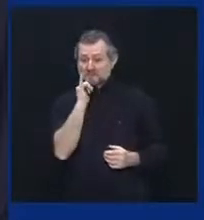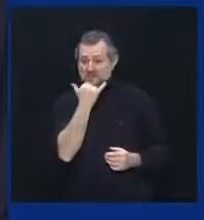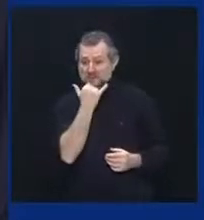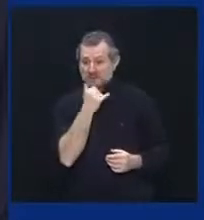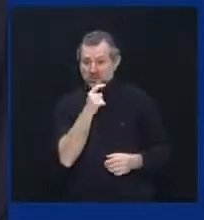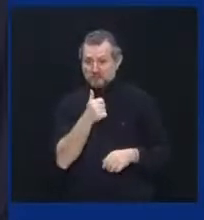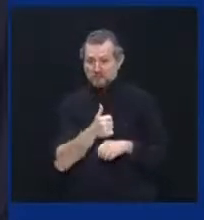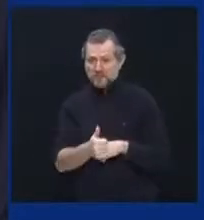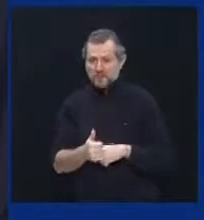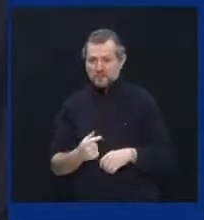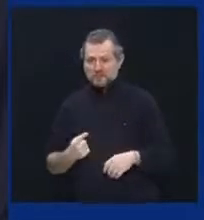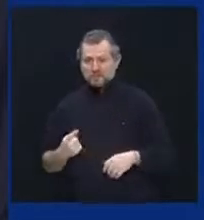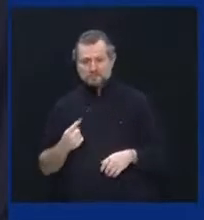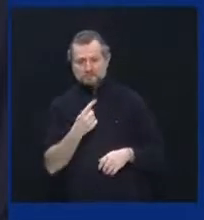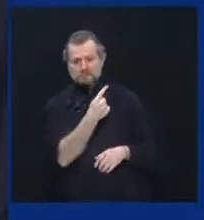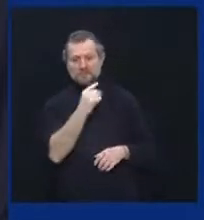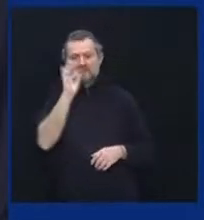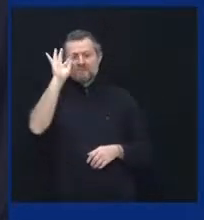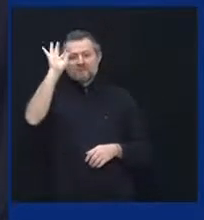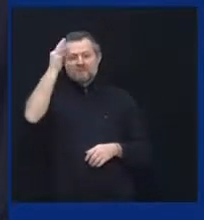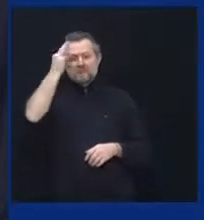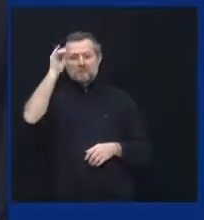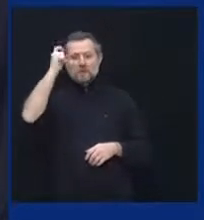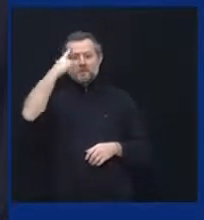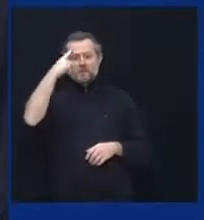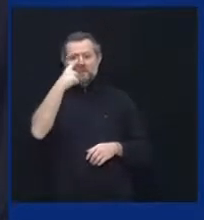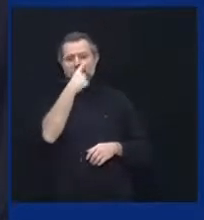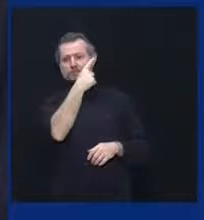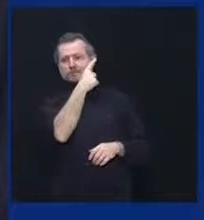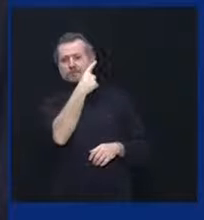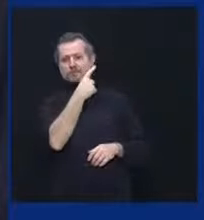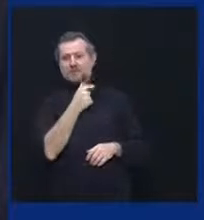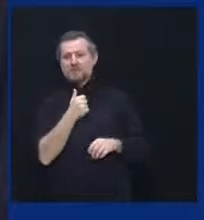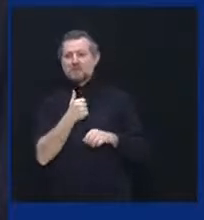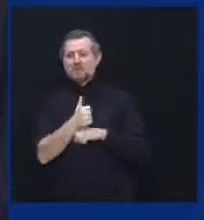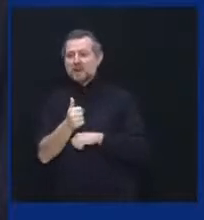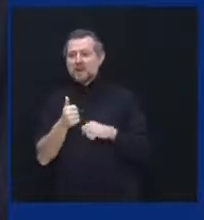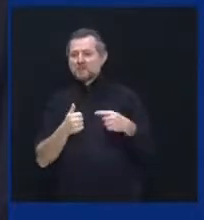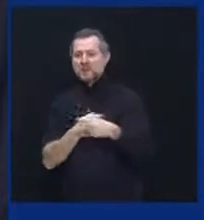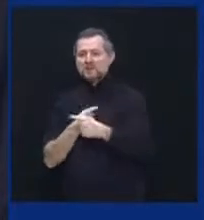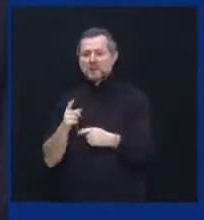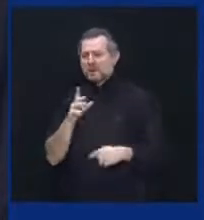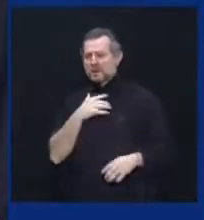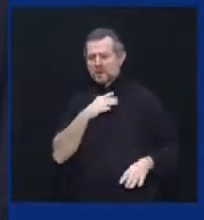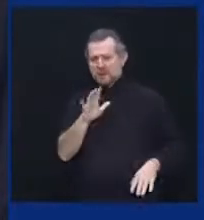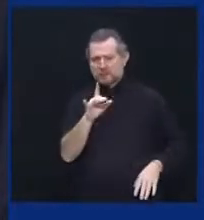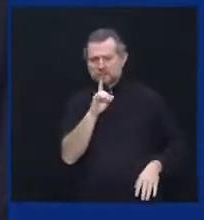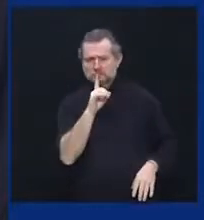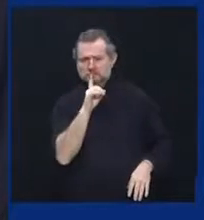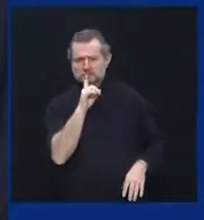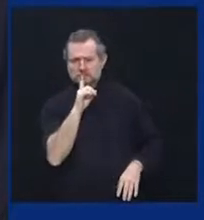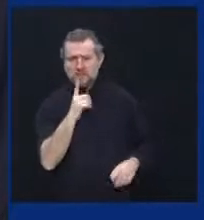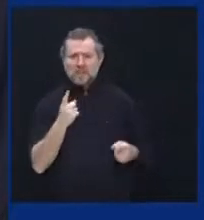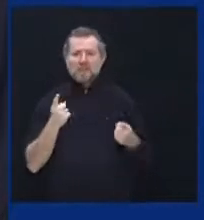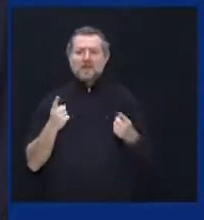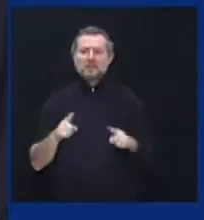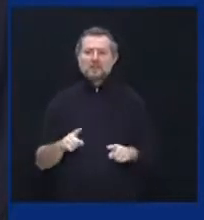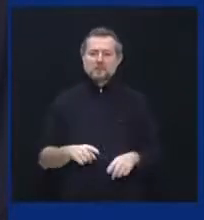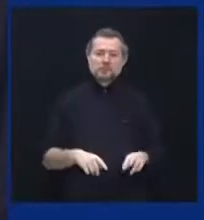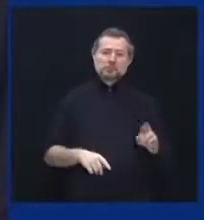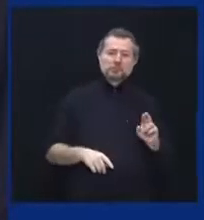federal government. It's not about pointing fingers or blame. It's that this became a political football, right?